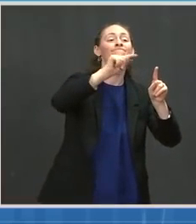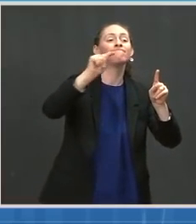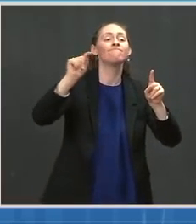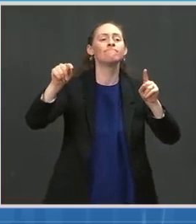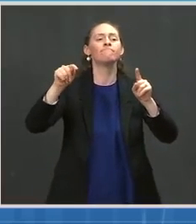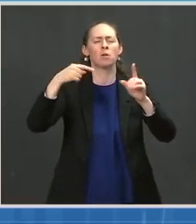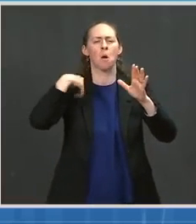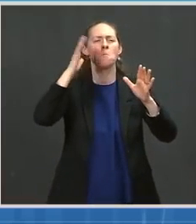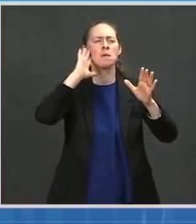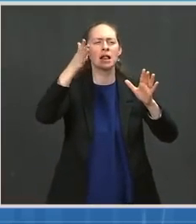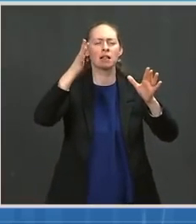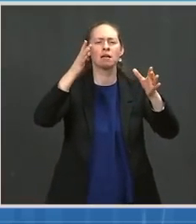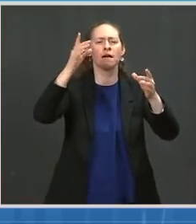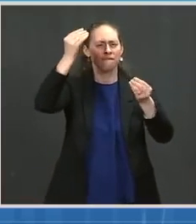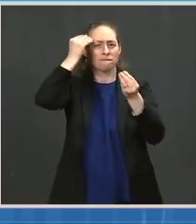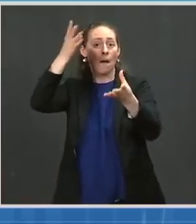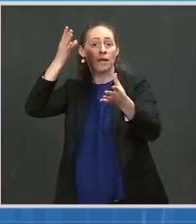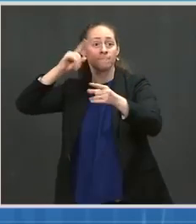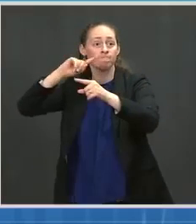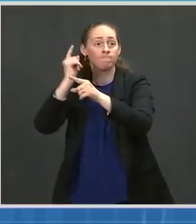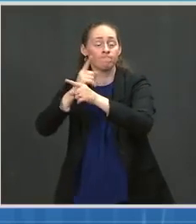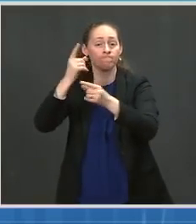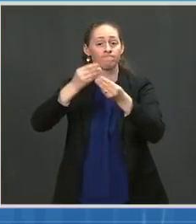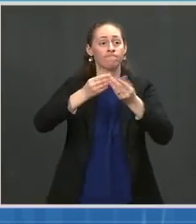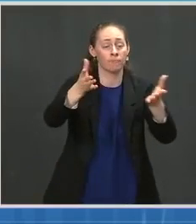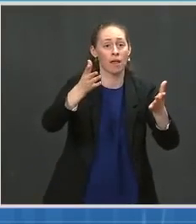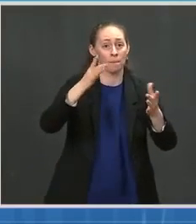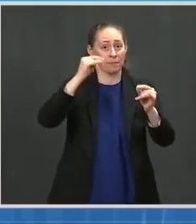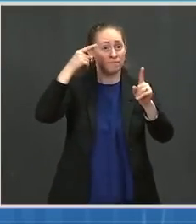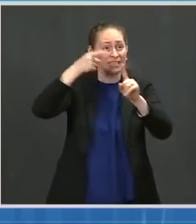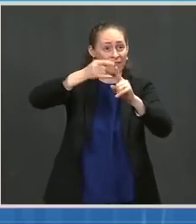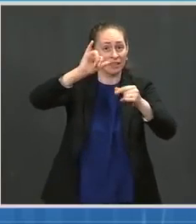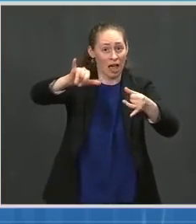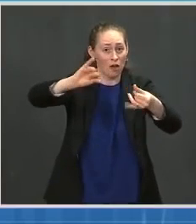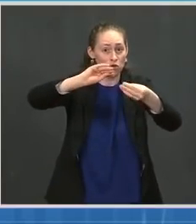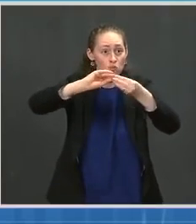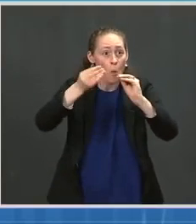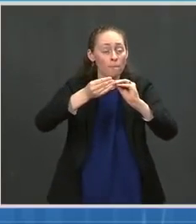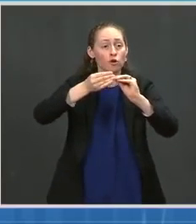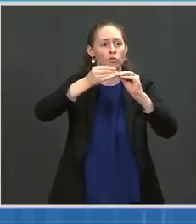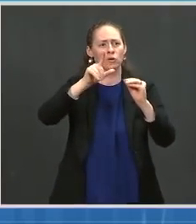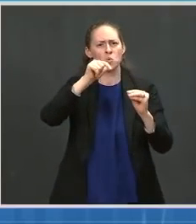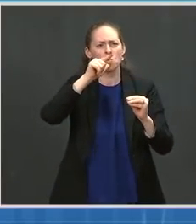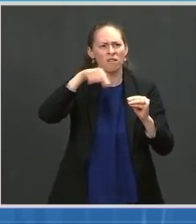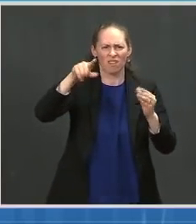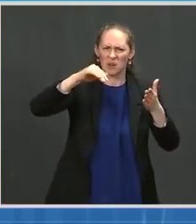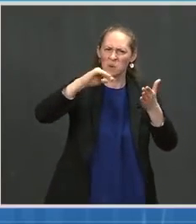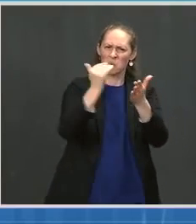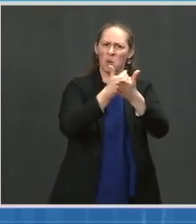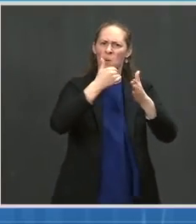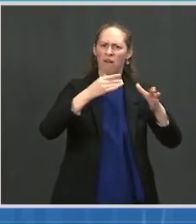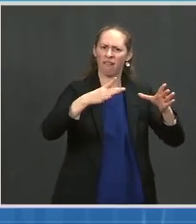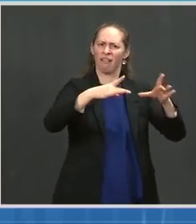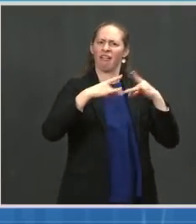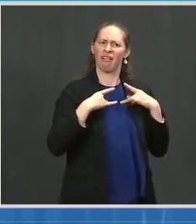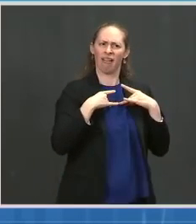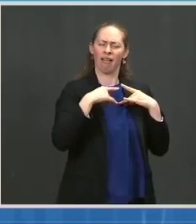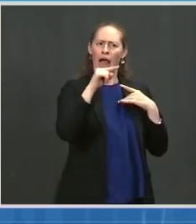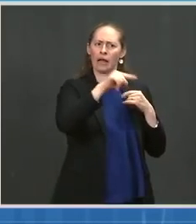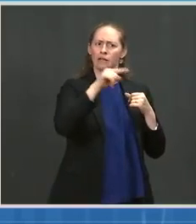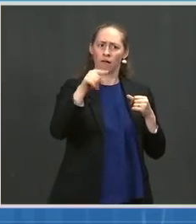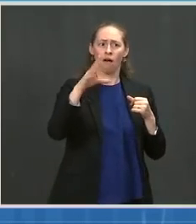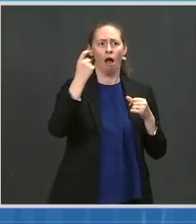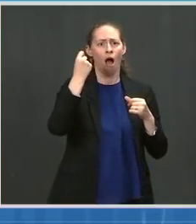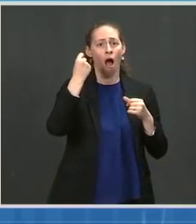that number of individuals who were breakthrough infections is not at all incompatible